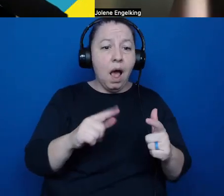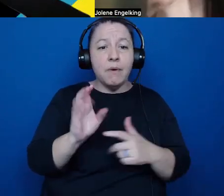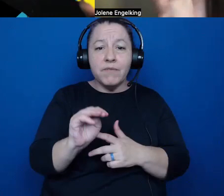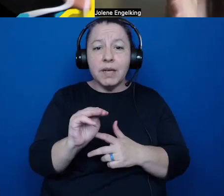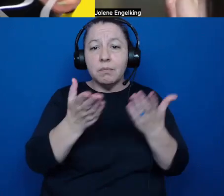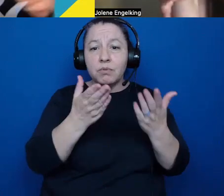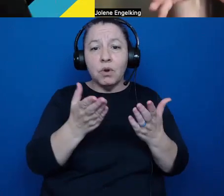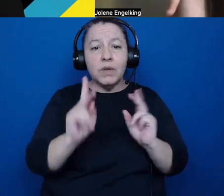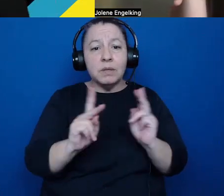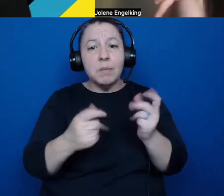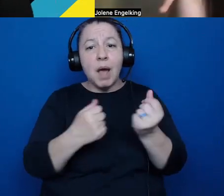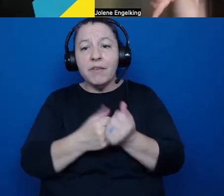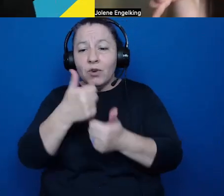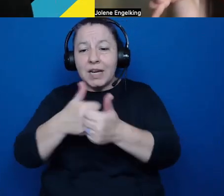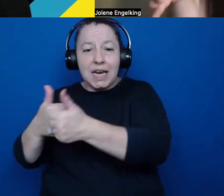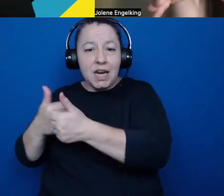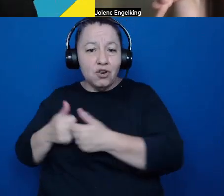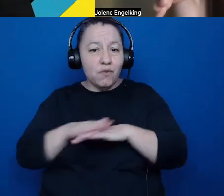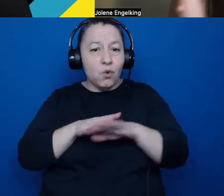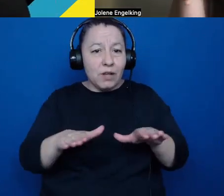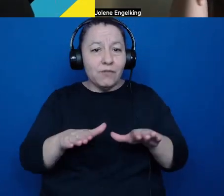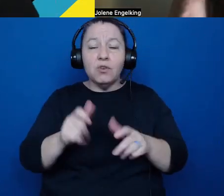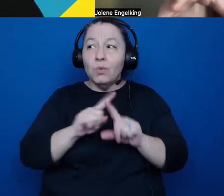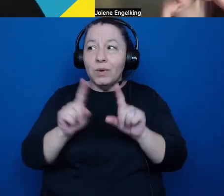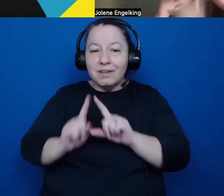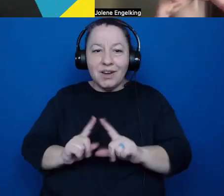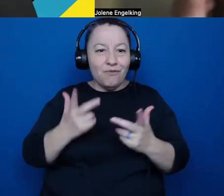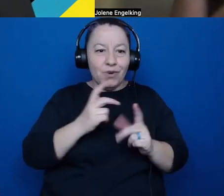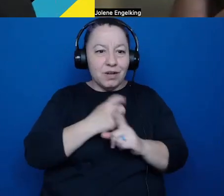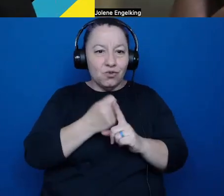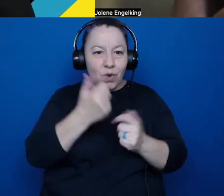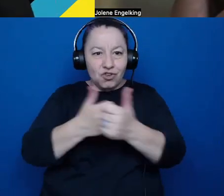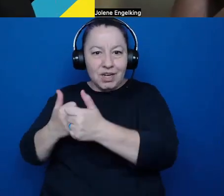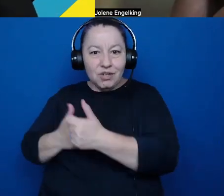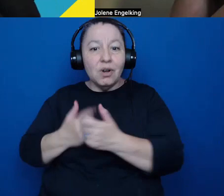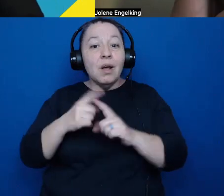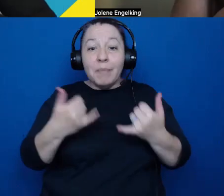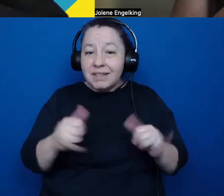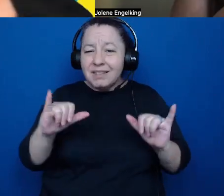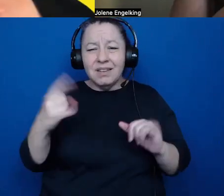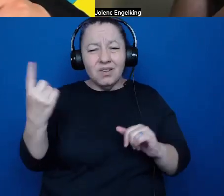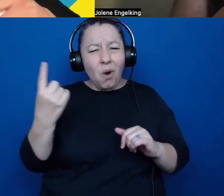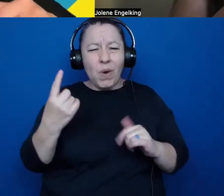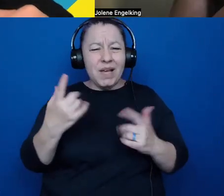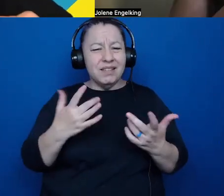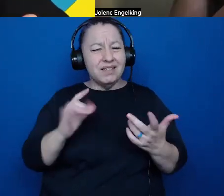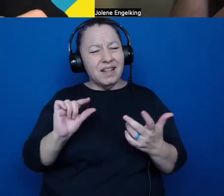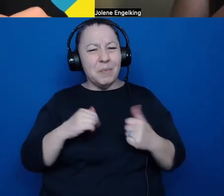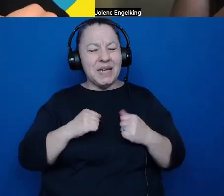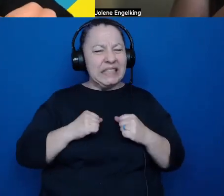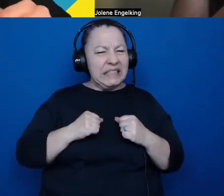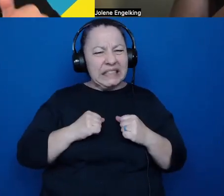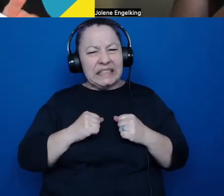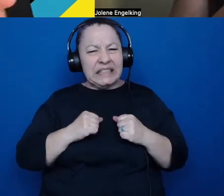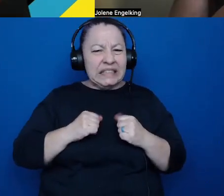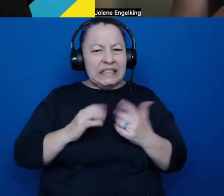advocates on each of those reservations with the different dynamics. But there was still always kind of like a slight rub about how, especially as